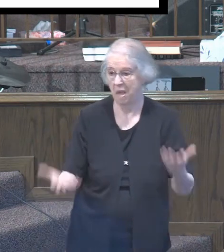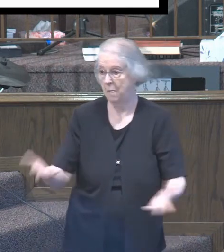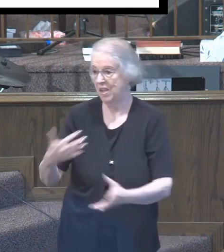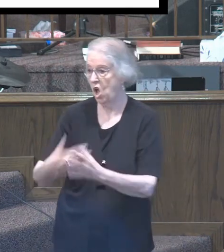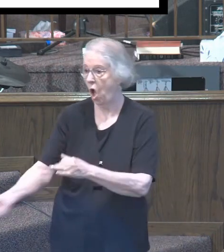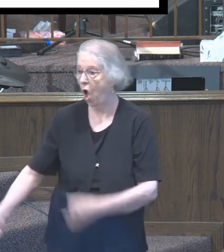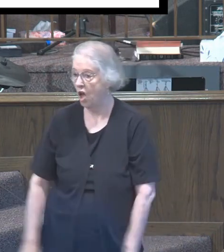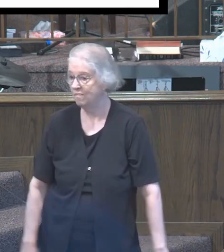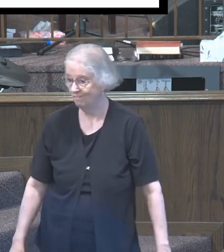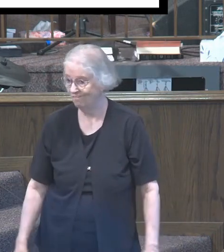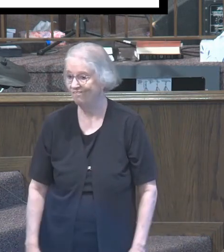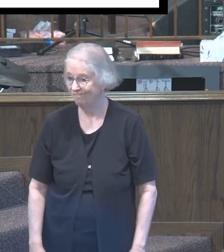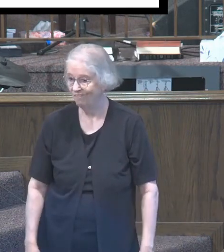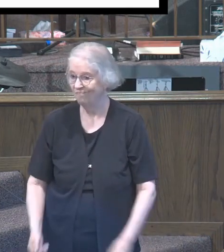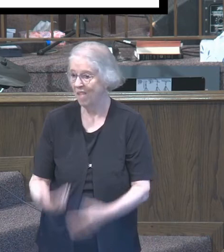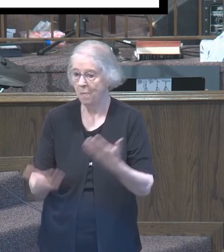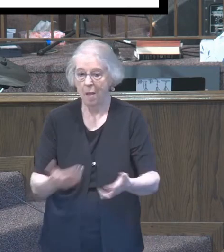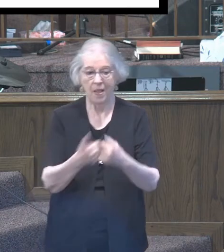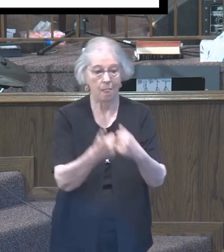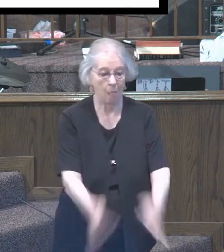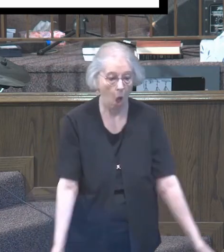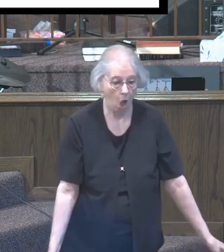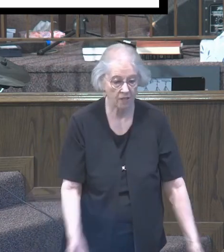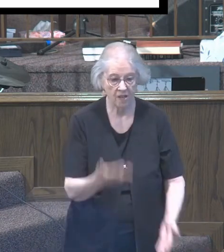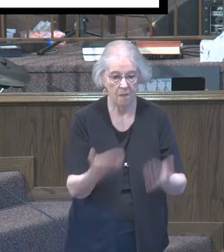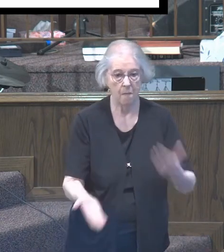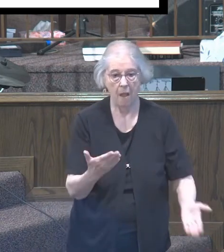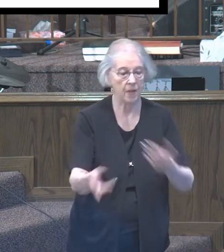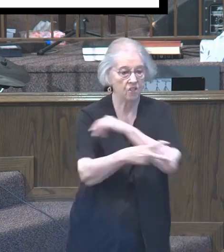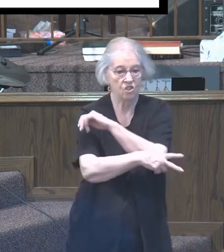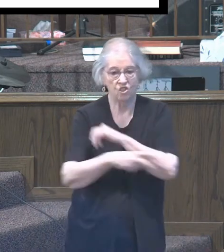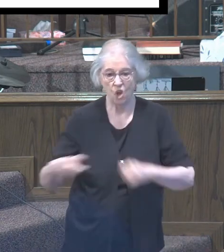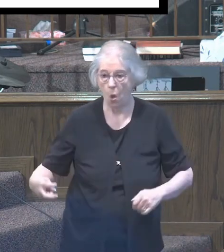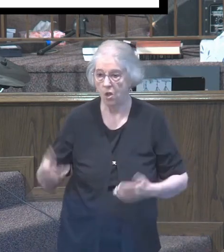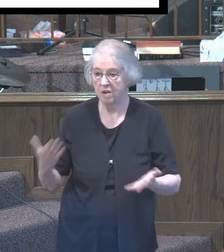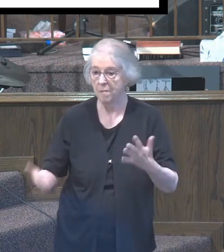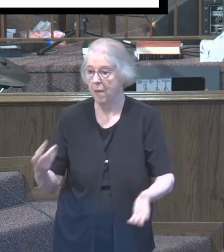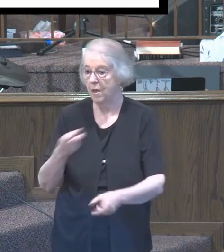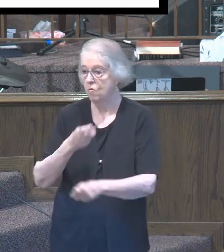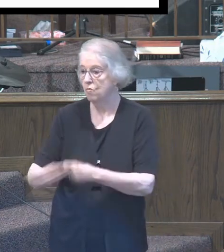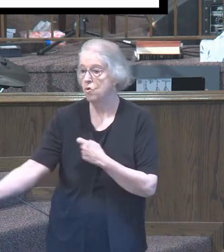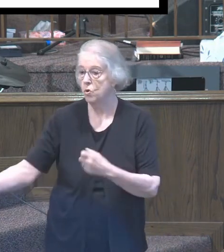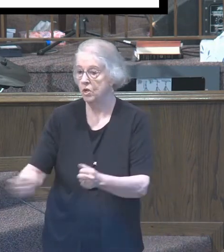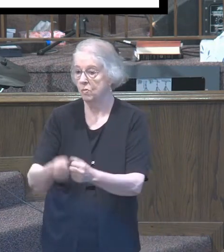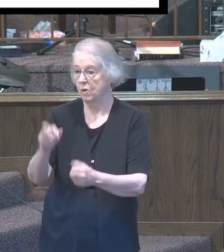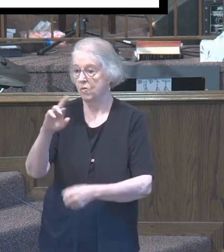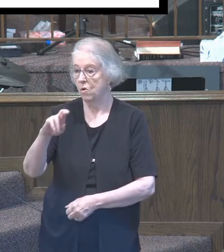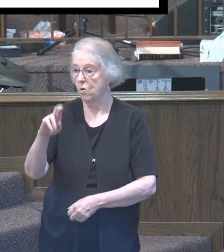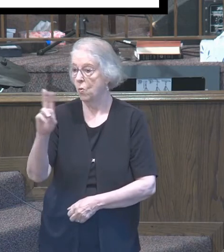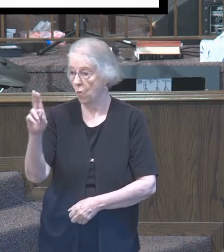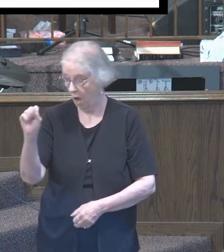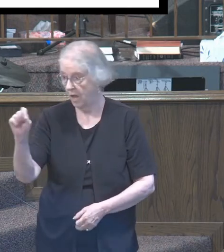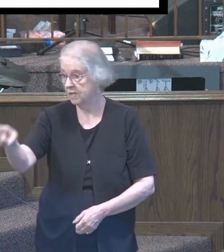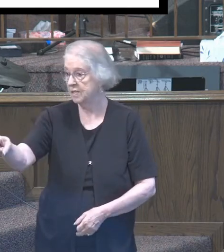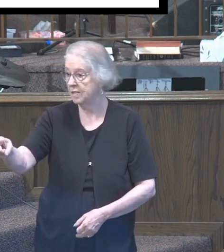one God, you'll end up hating the other. Adoration of one feeds contempt for the other. You can't